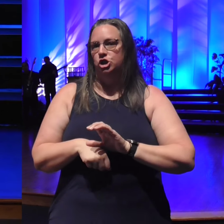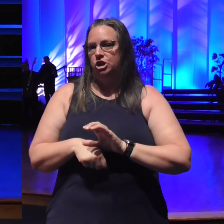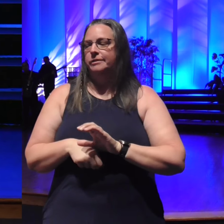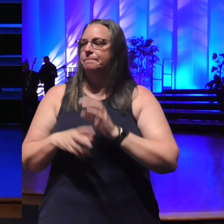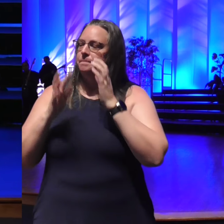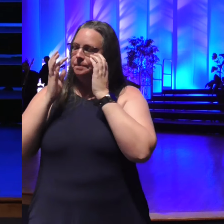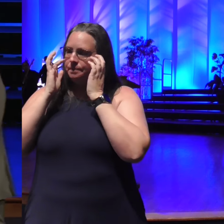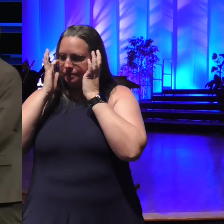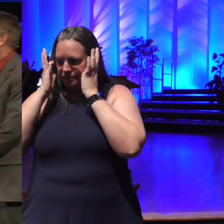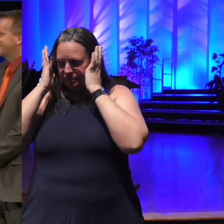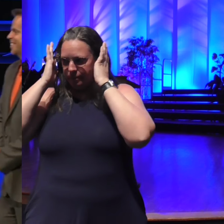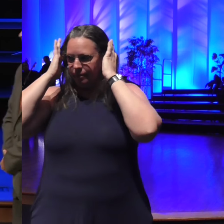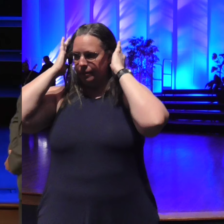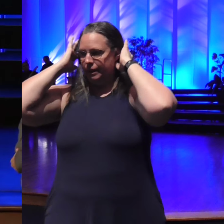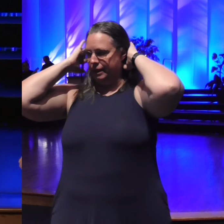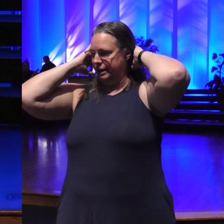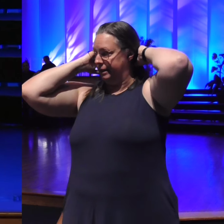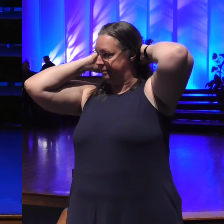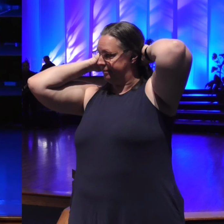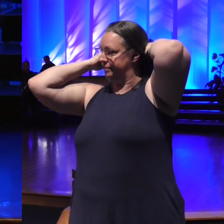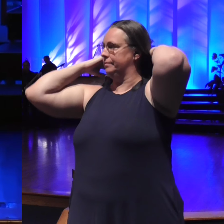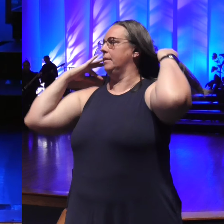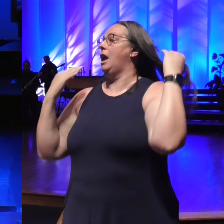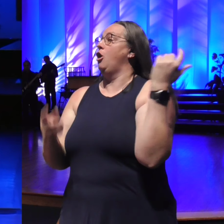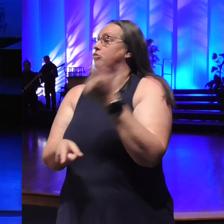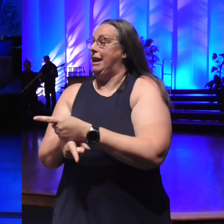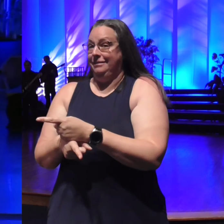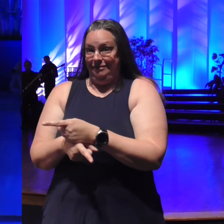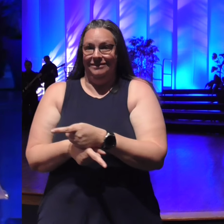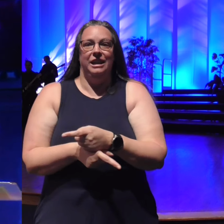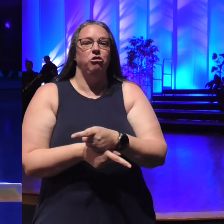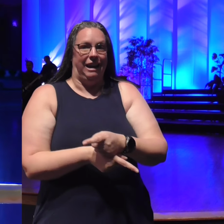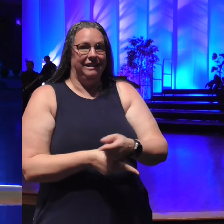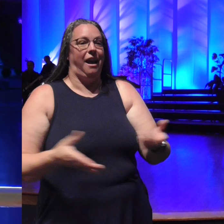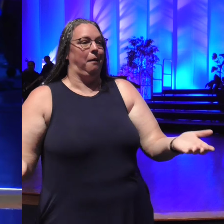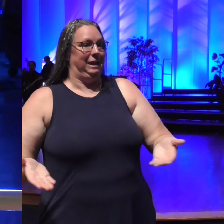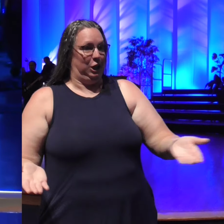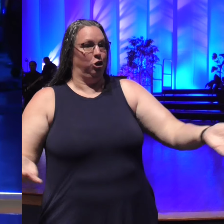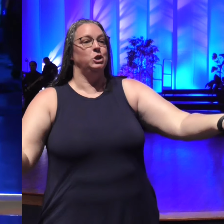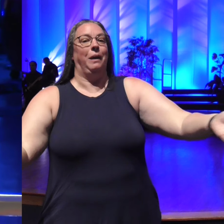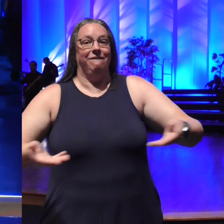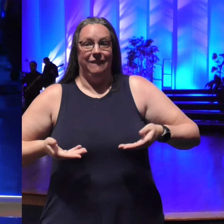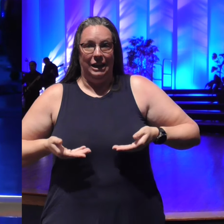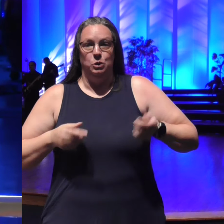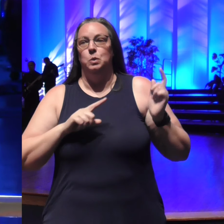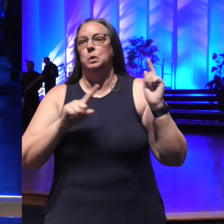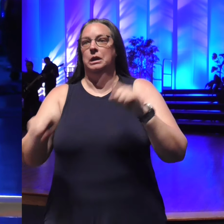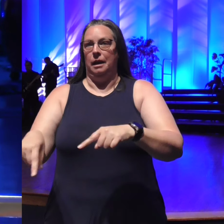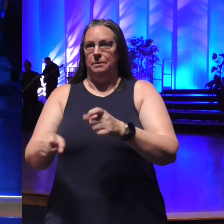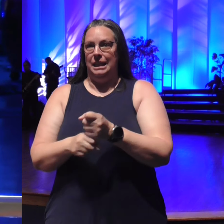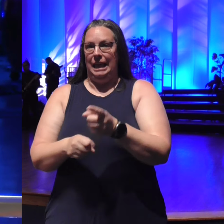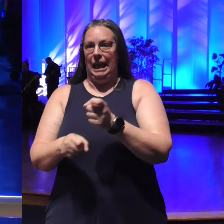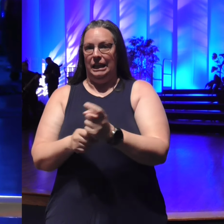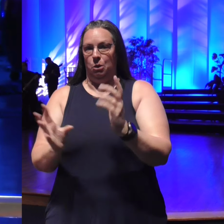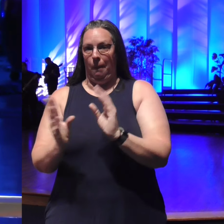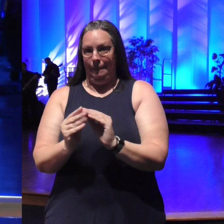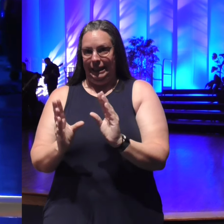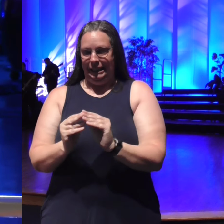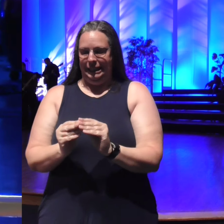Church. That's right. So I am here to invite you to that wonderful annual